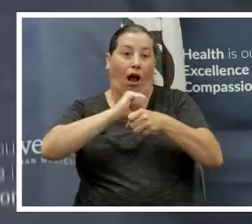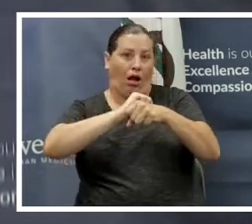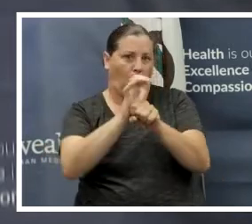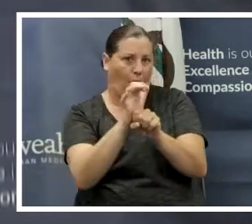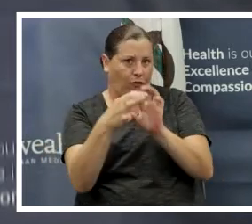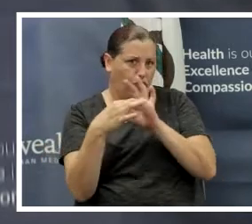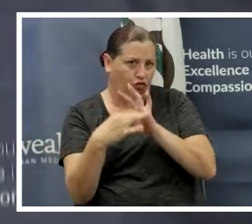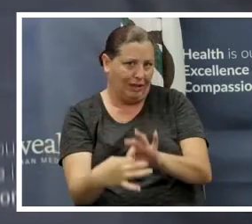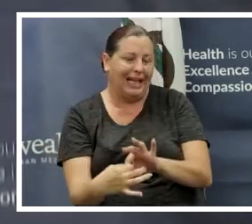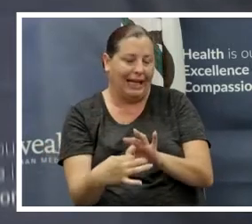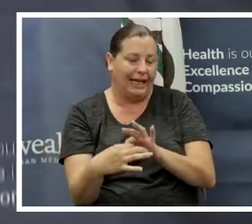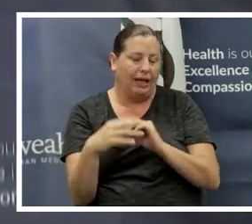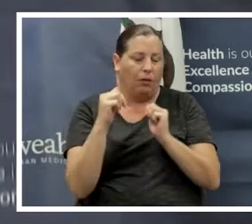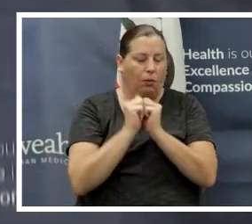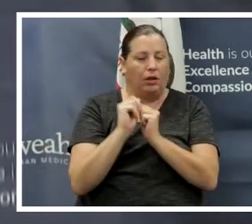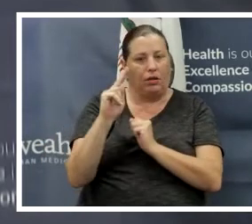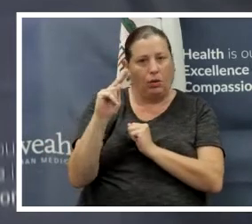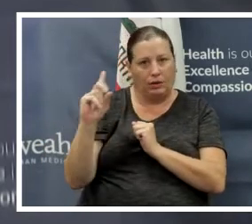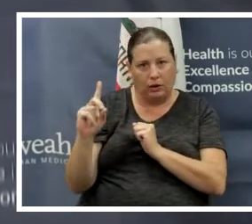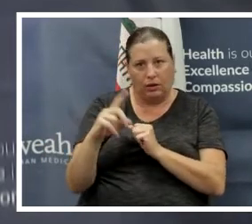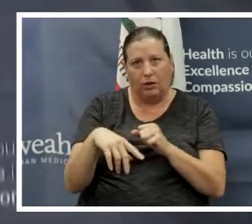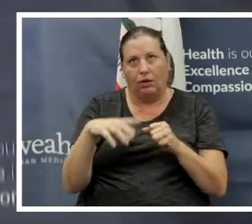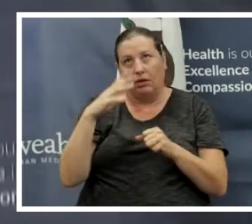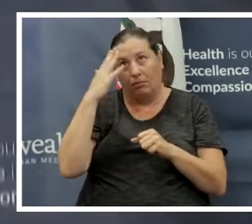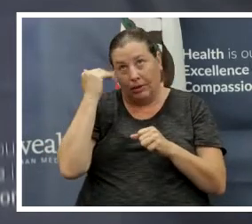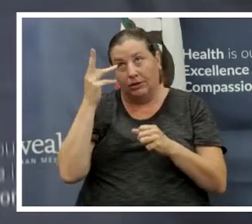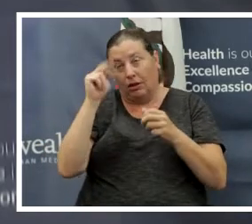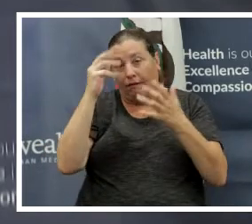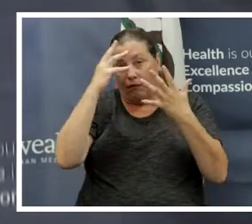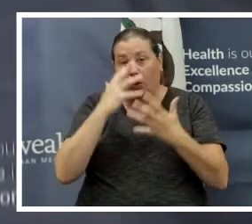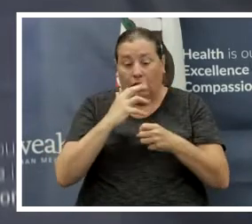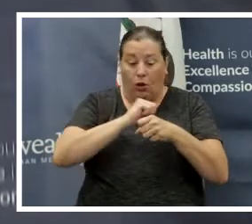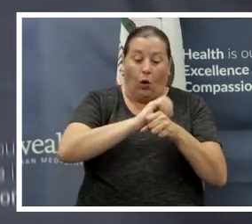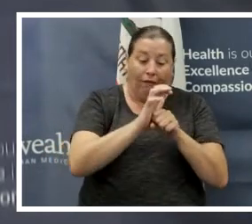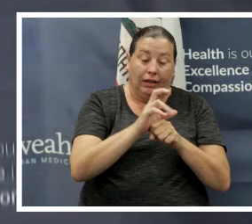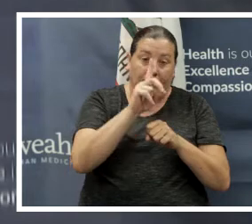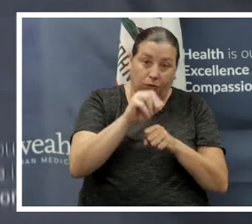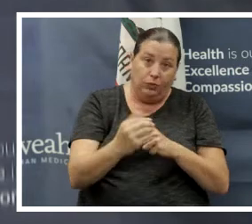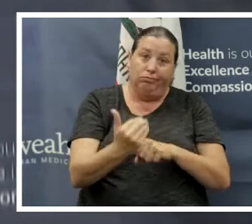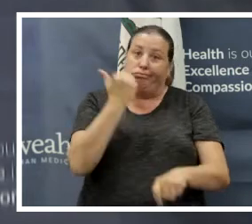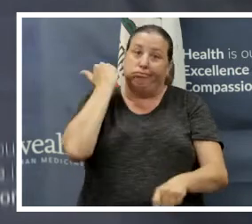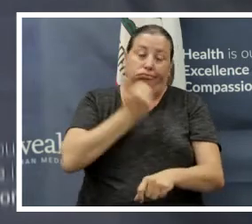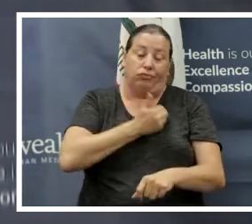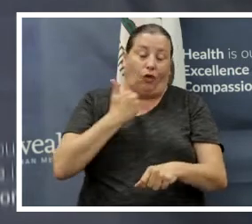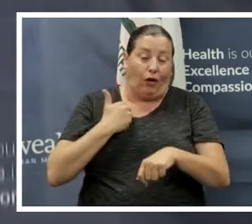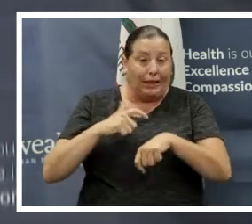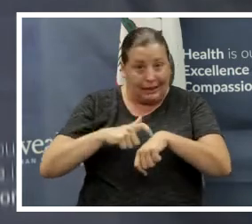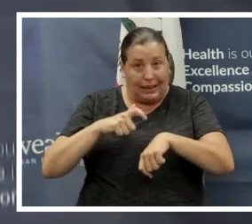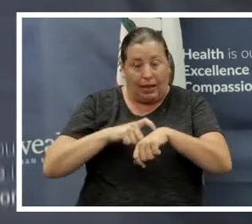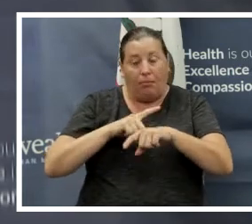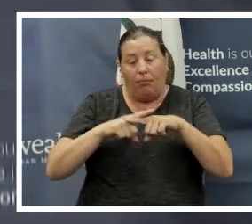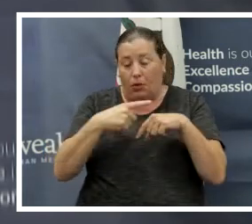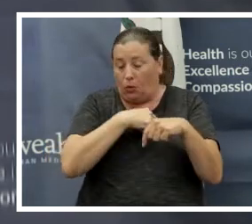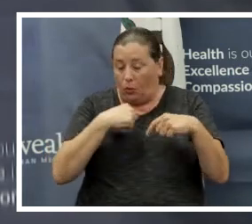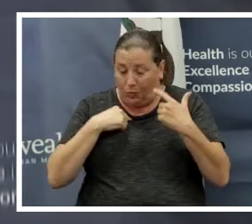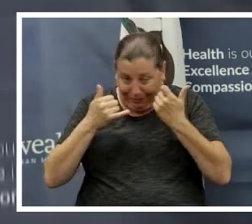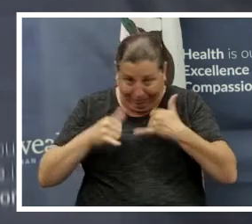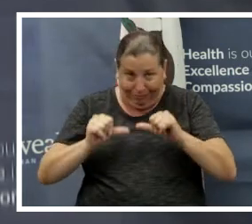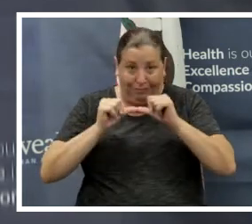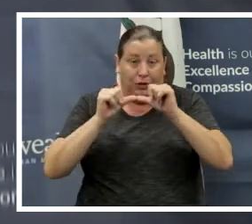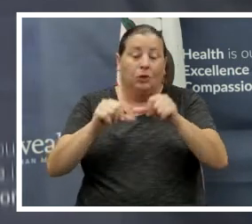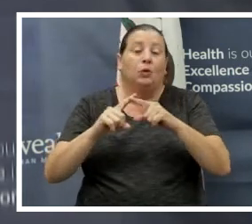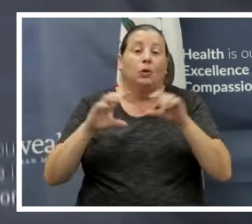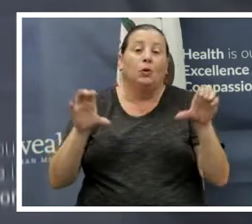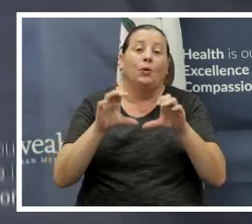because despite COVID, which does consume a significant amount of our time, we continue to do some really amazing things